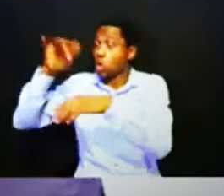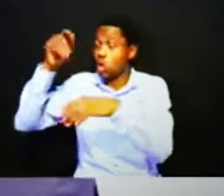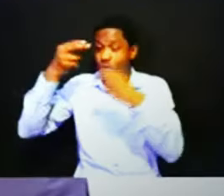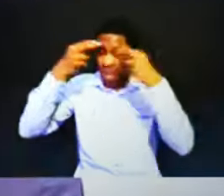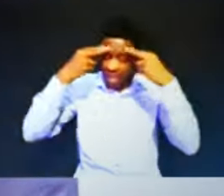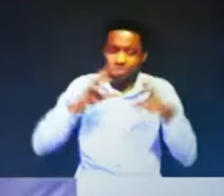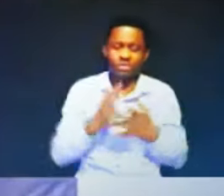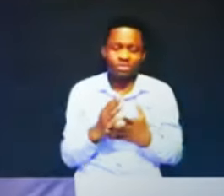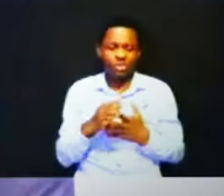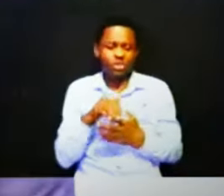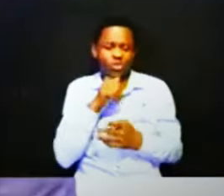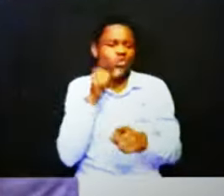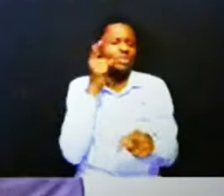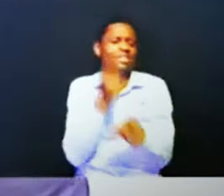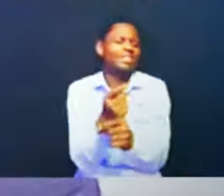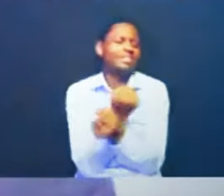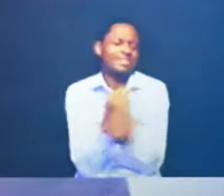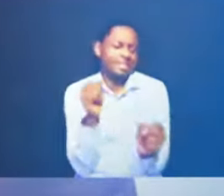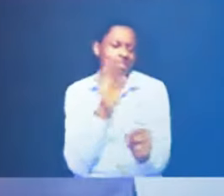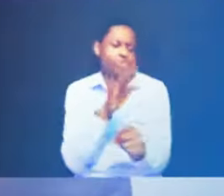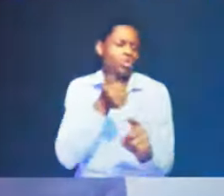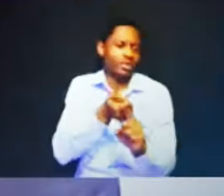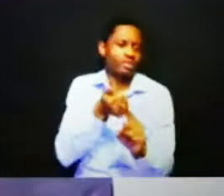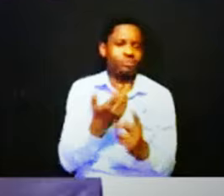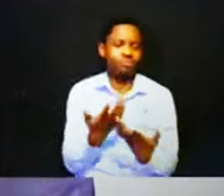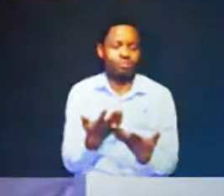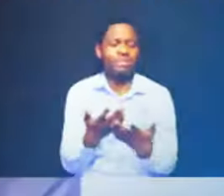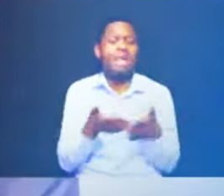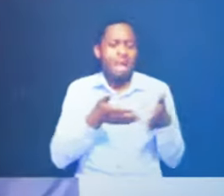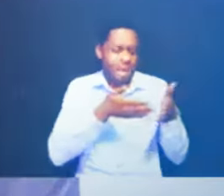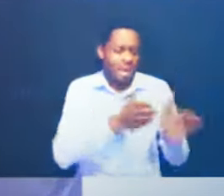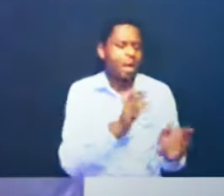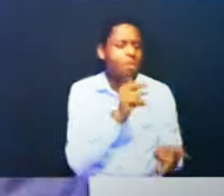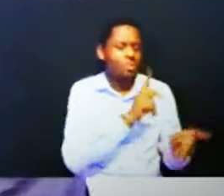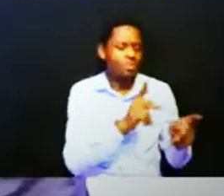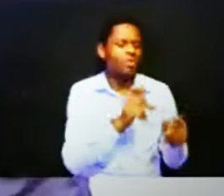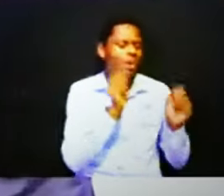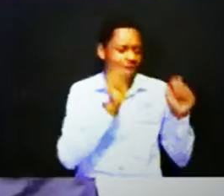Not to save their life. Give room for people's